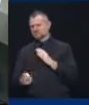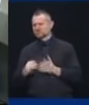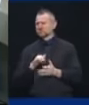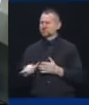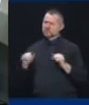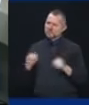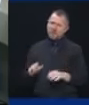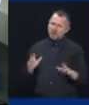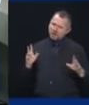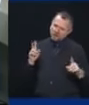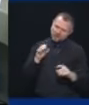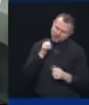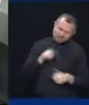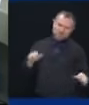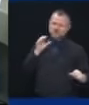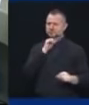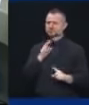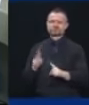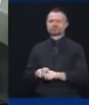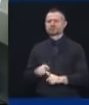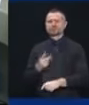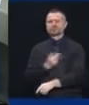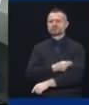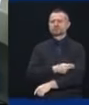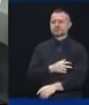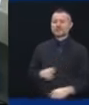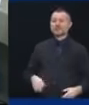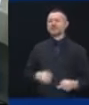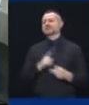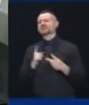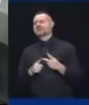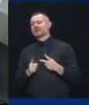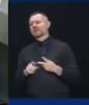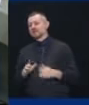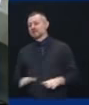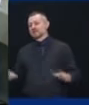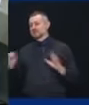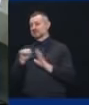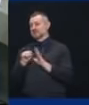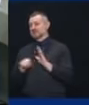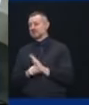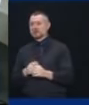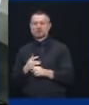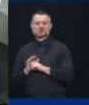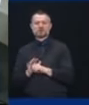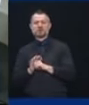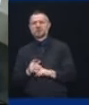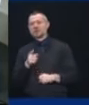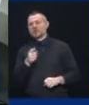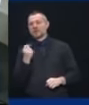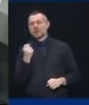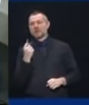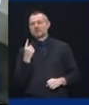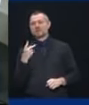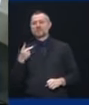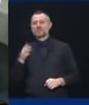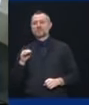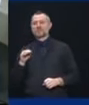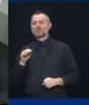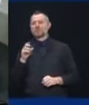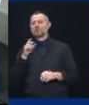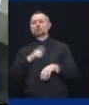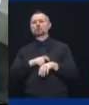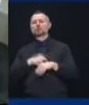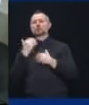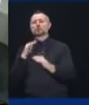Second question, you've gotten some statewide pressure to lift the 11 p.m. curfew, but I want to speak on behalf of Central New York, where even your data shows